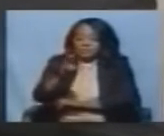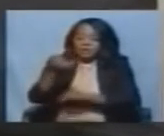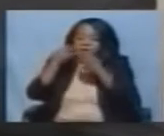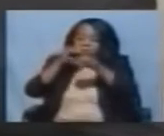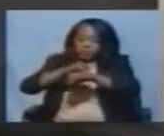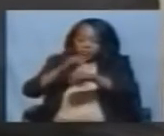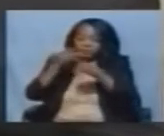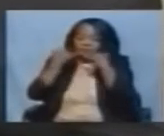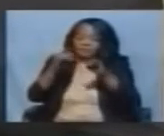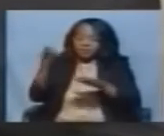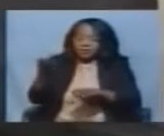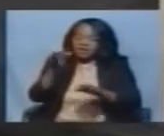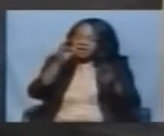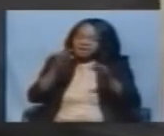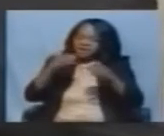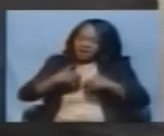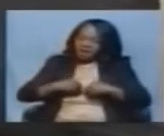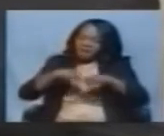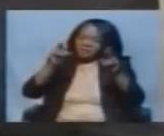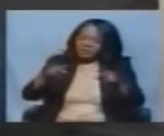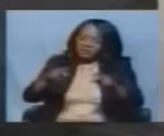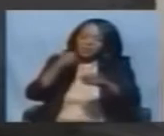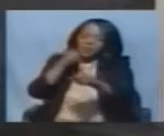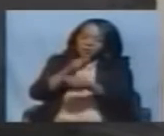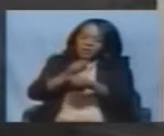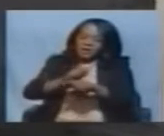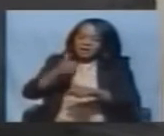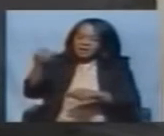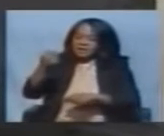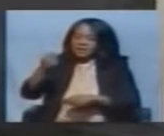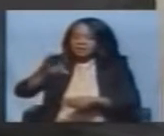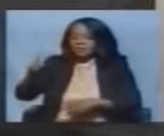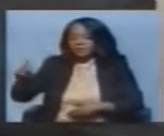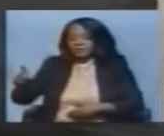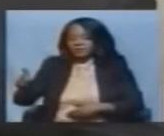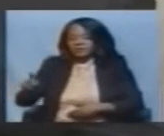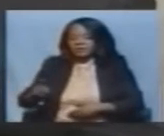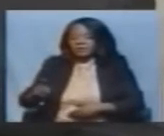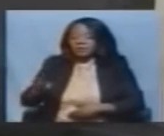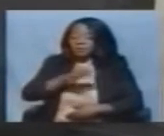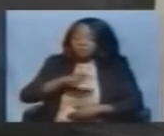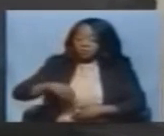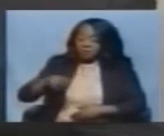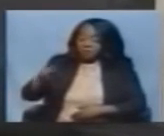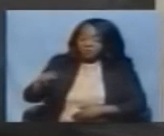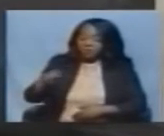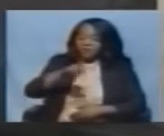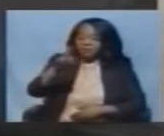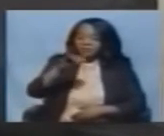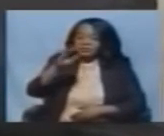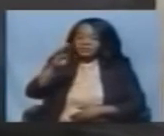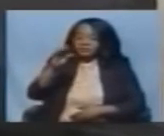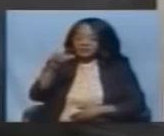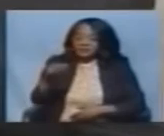somebody, for instance, who's working somewhere and they're not members, would love to know about that, because we'd come there and deal